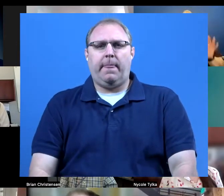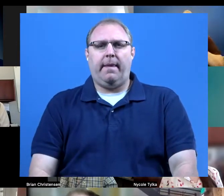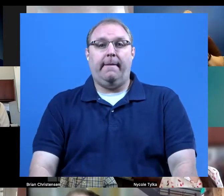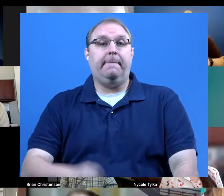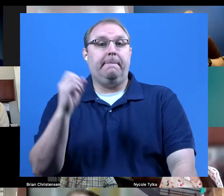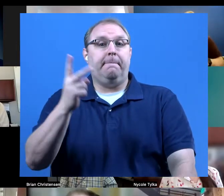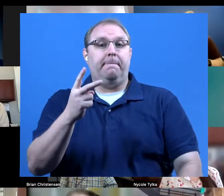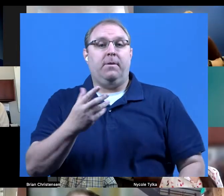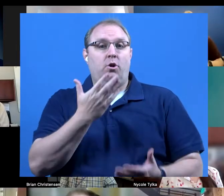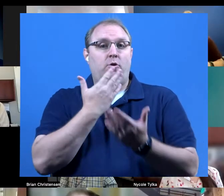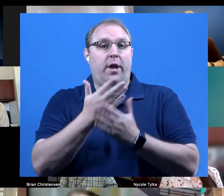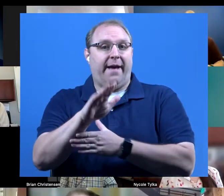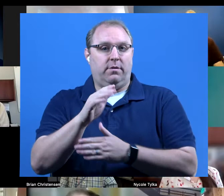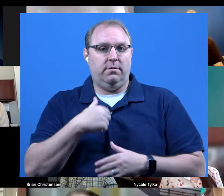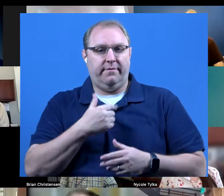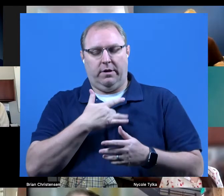Act. Thank you.